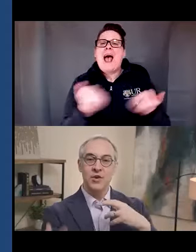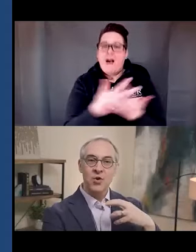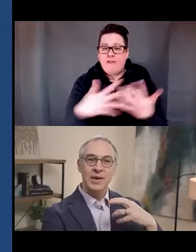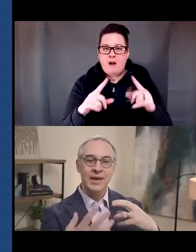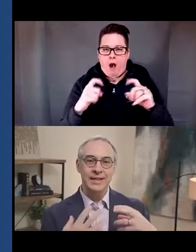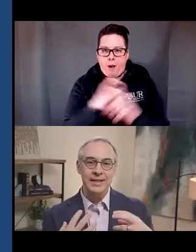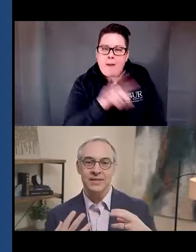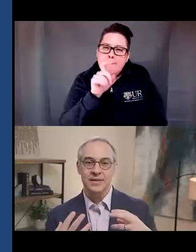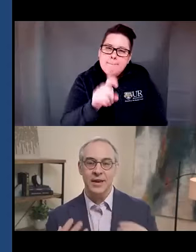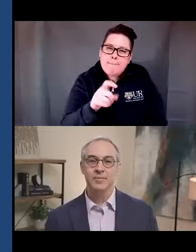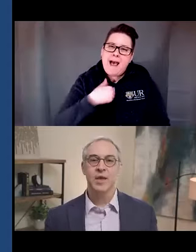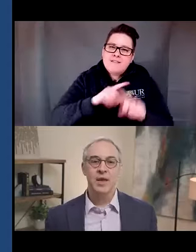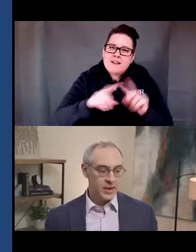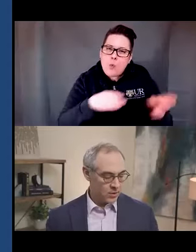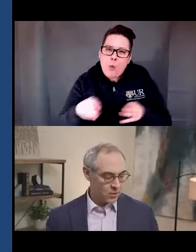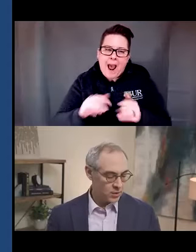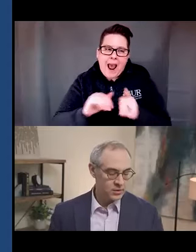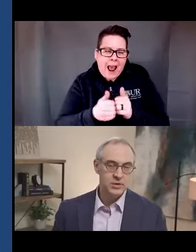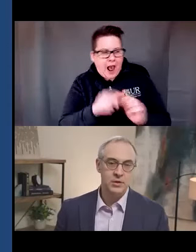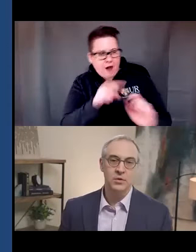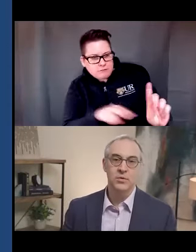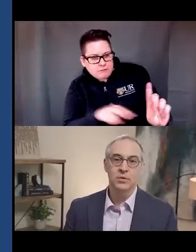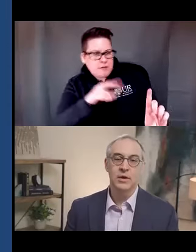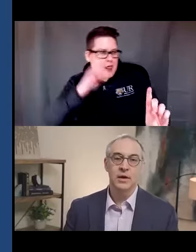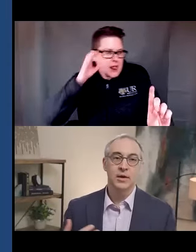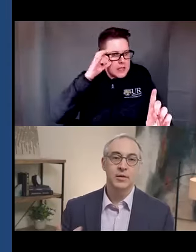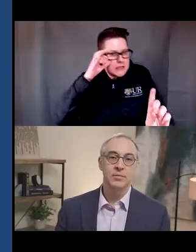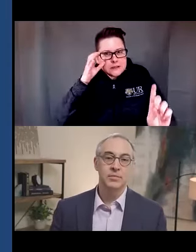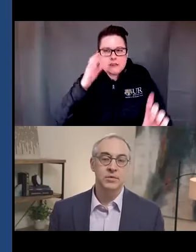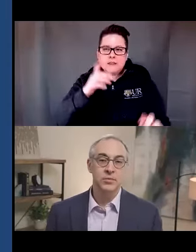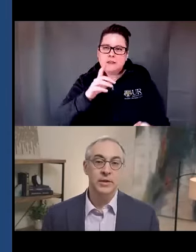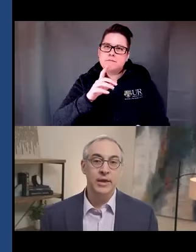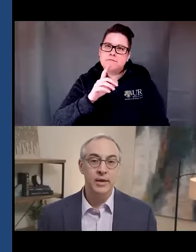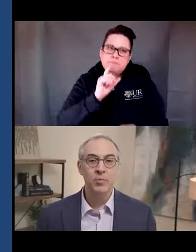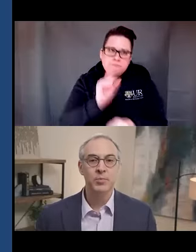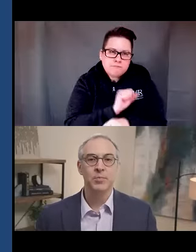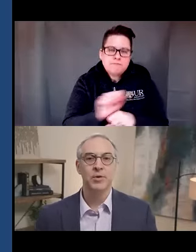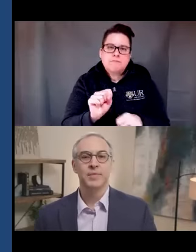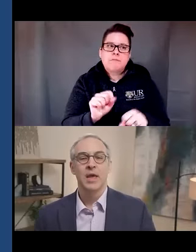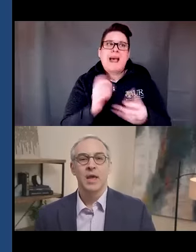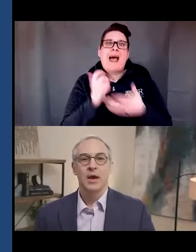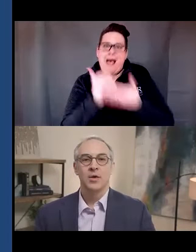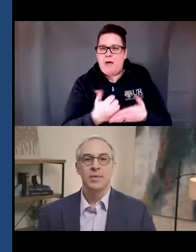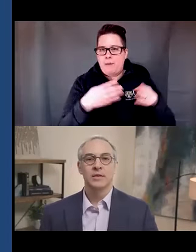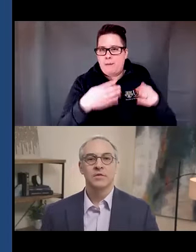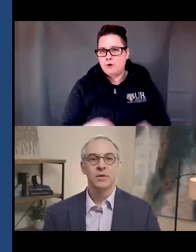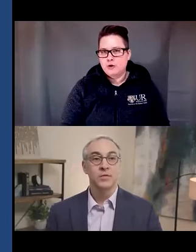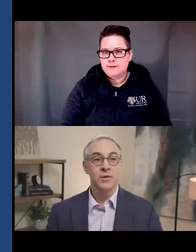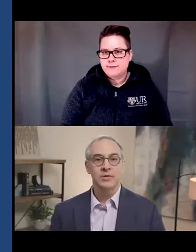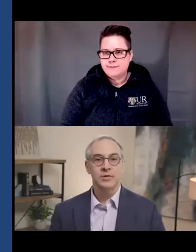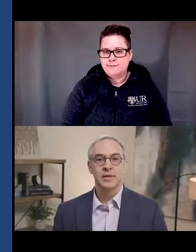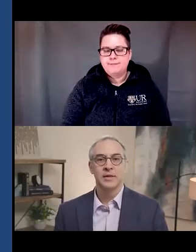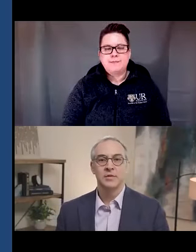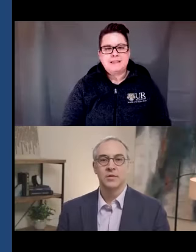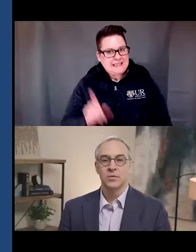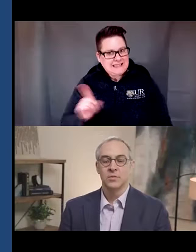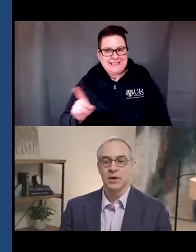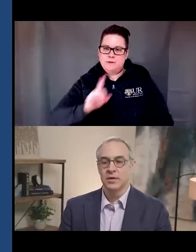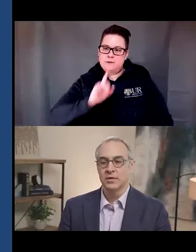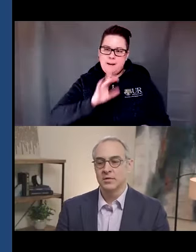of knowing and listening in order to really help people. And so he was very much